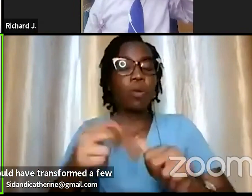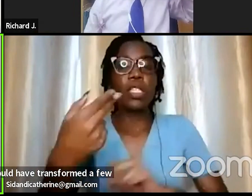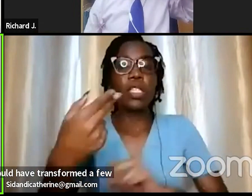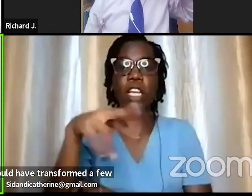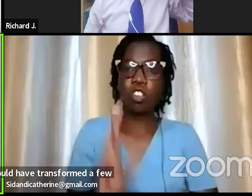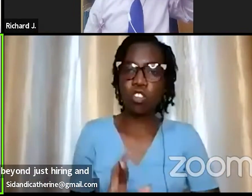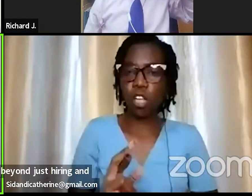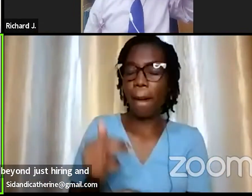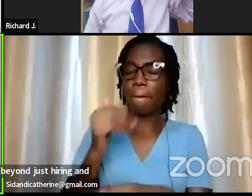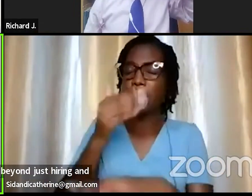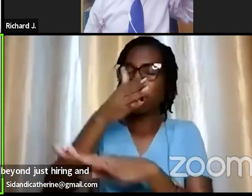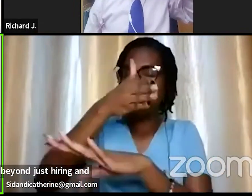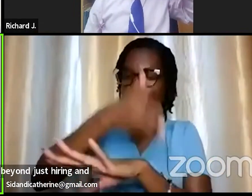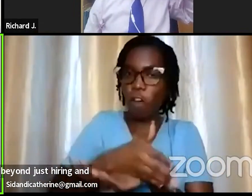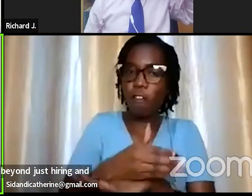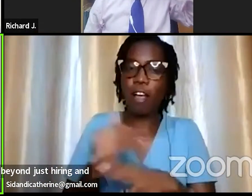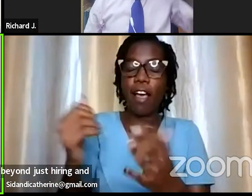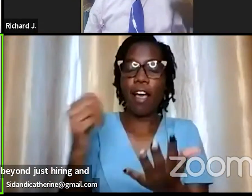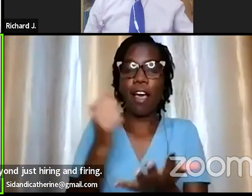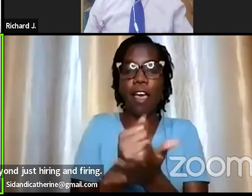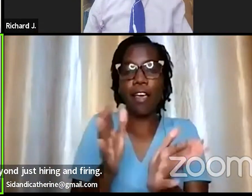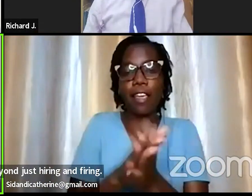and firing. Thank you.